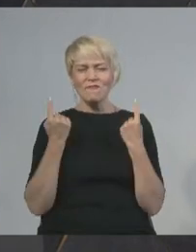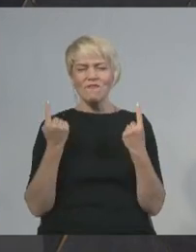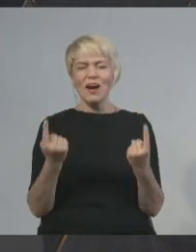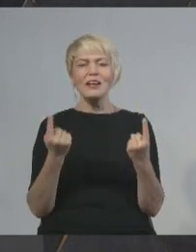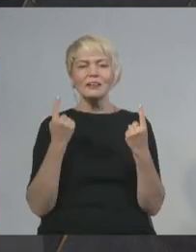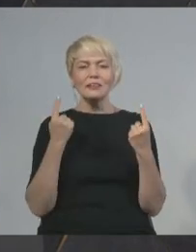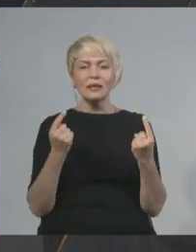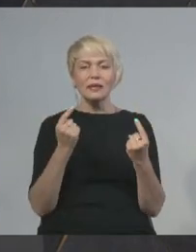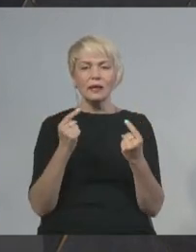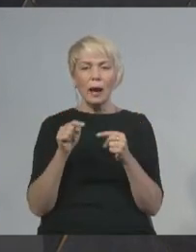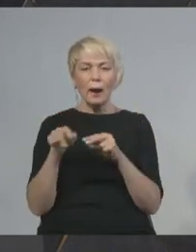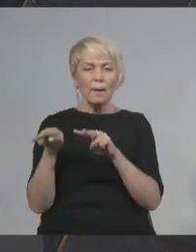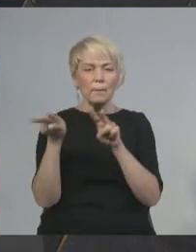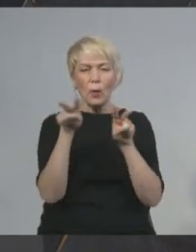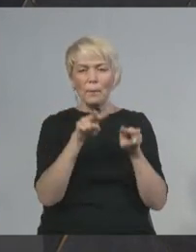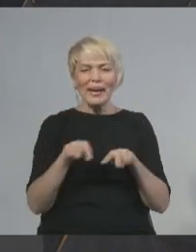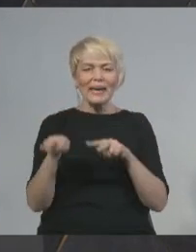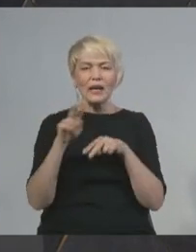otherwise